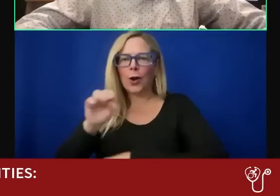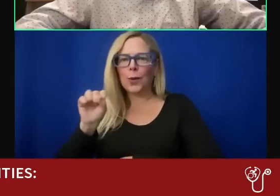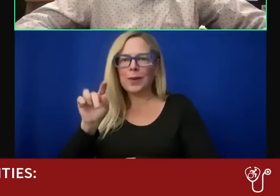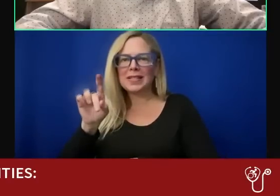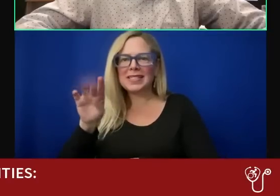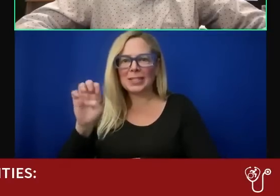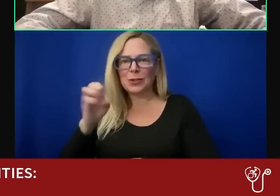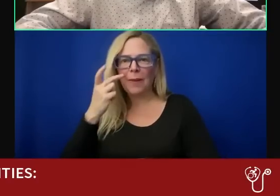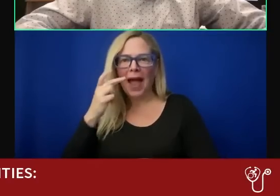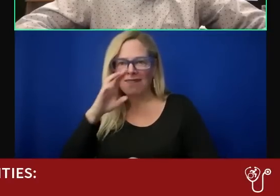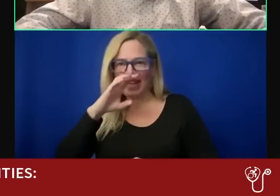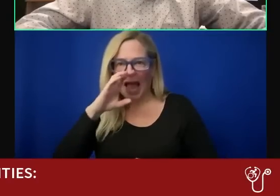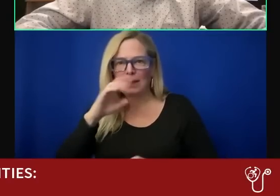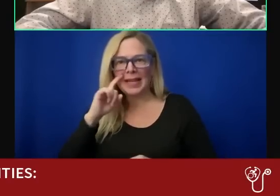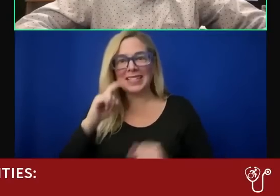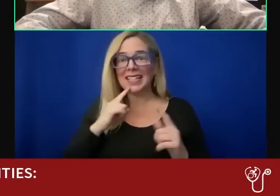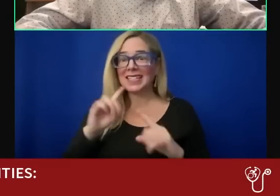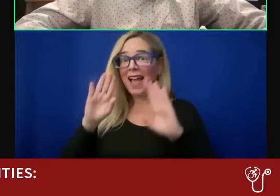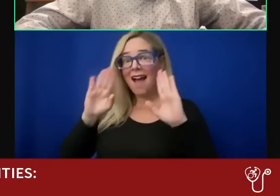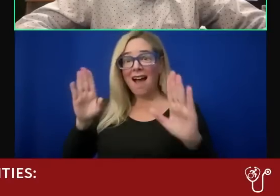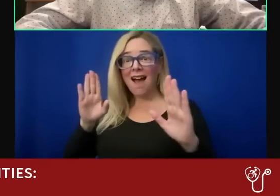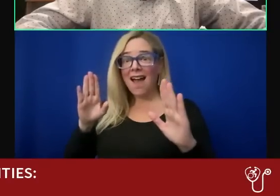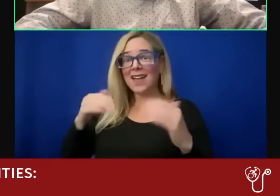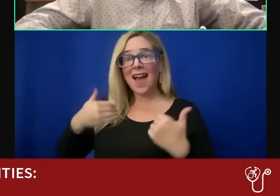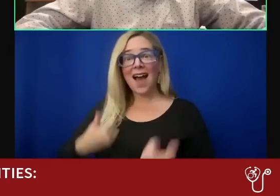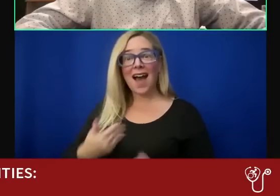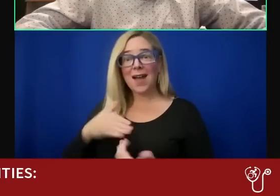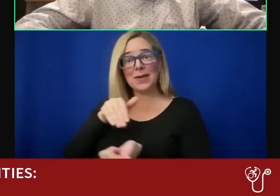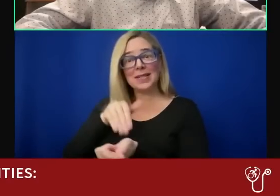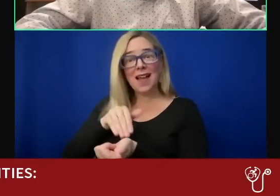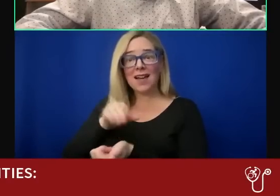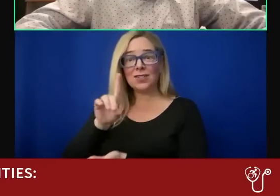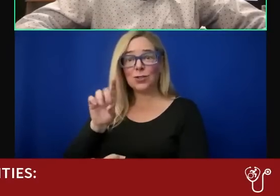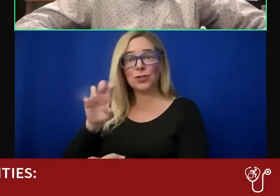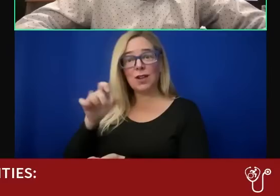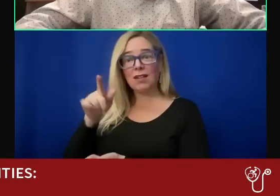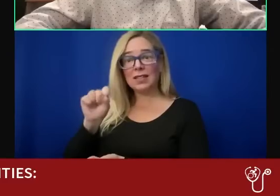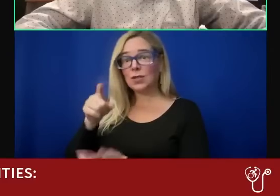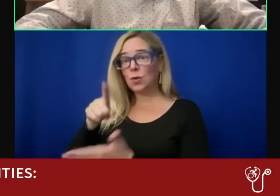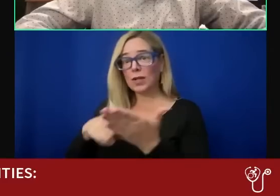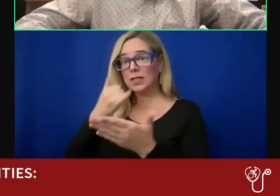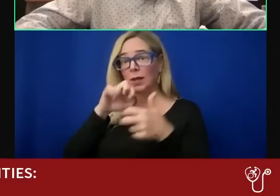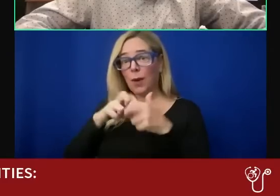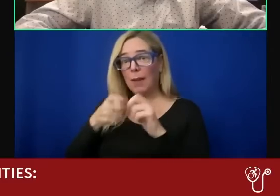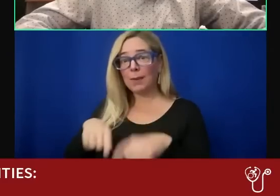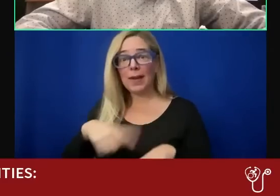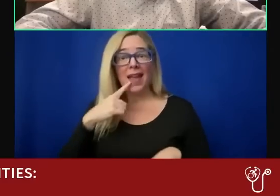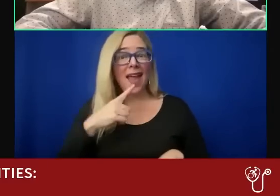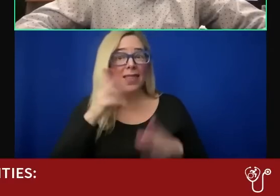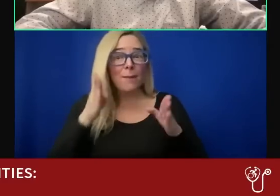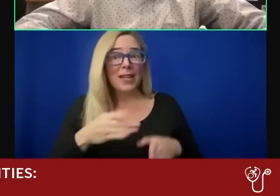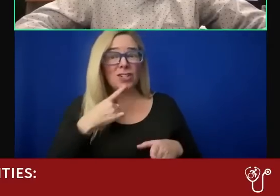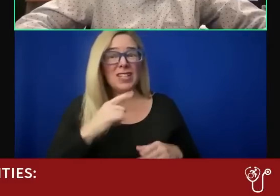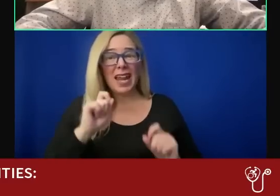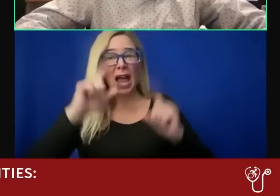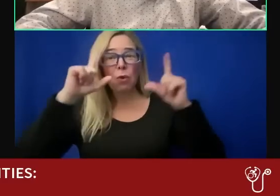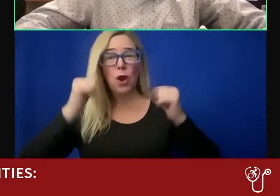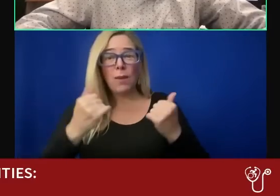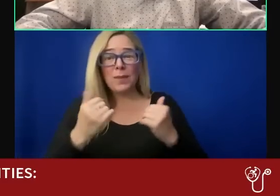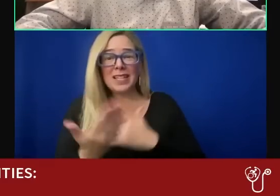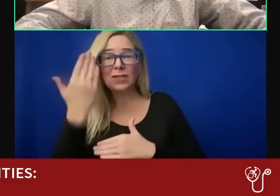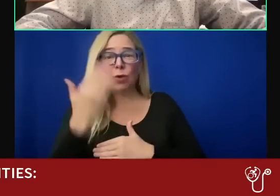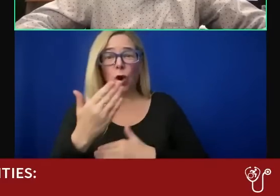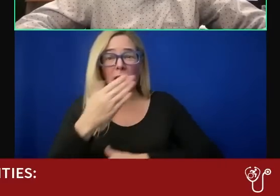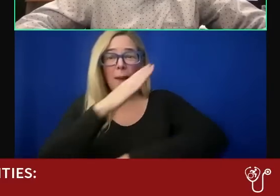saying, "Hi, I'm Dr. Douglas. What seems to be the problem?" And the patient says, "I woke up this morning and my arm has fallen